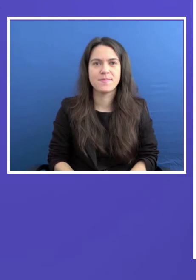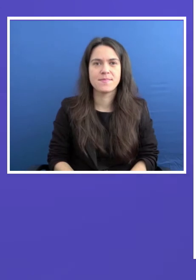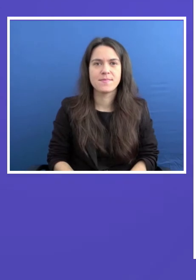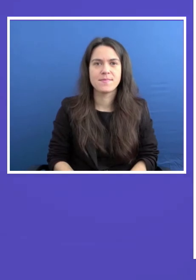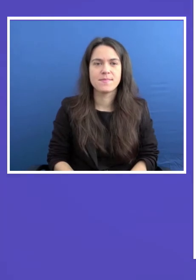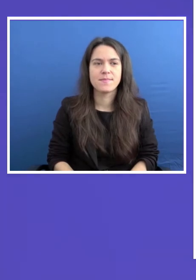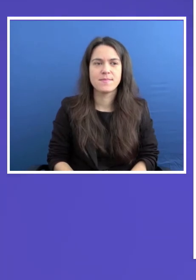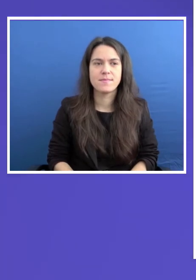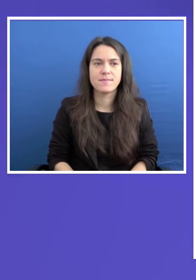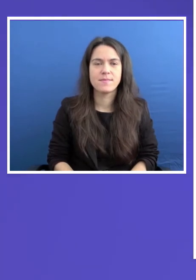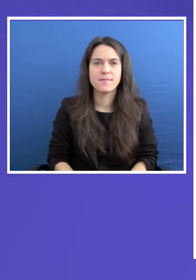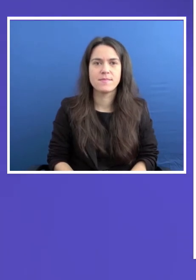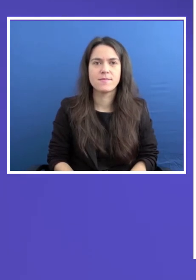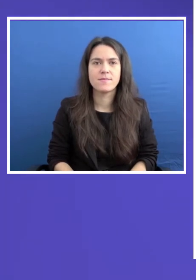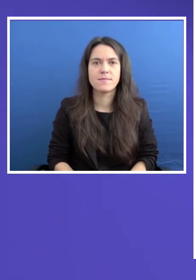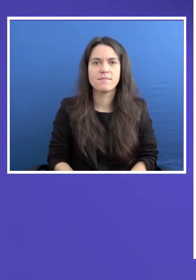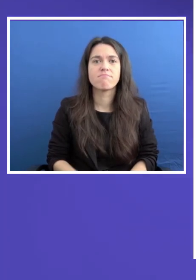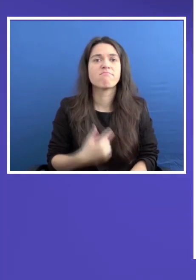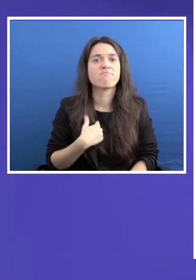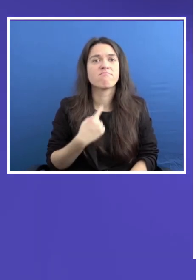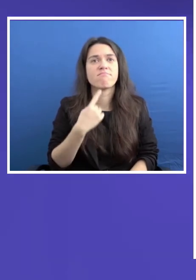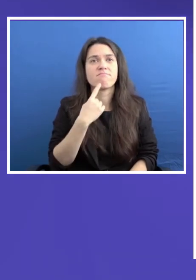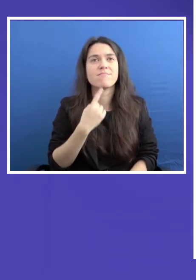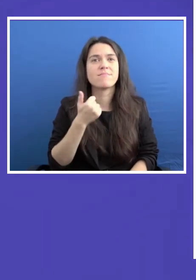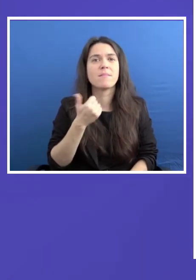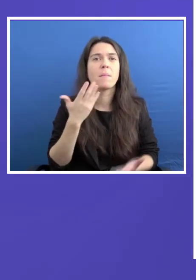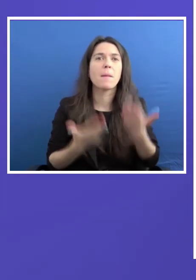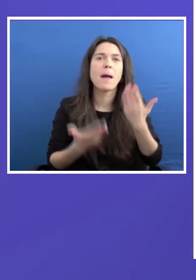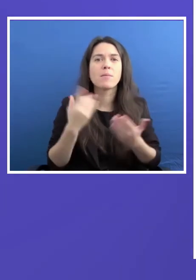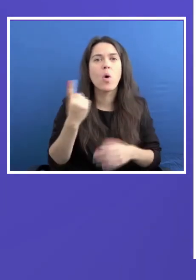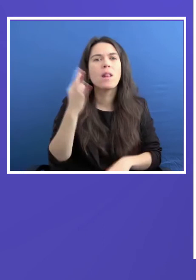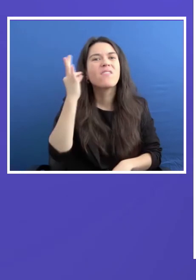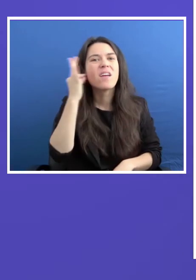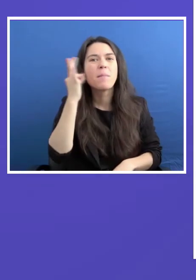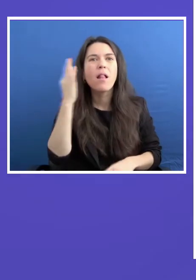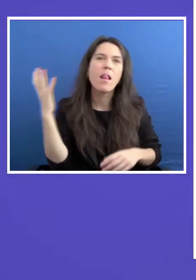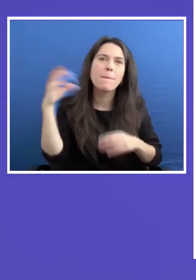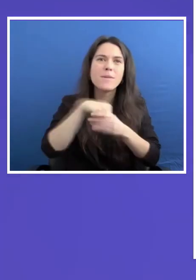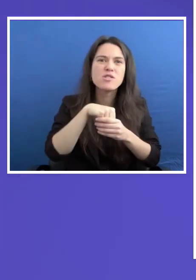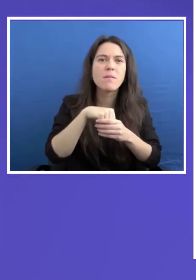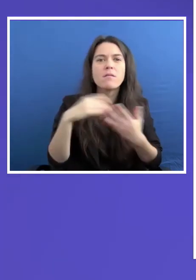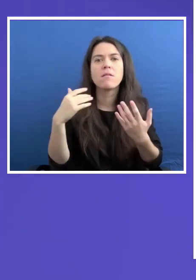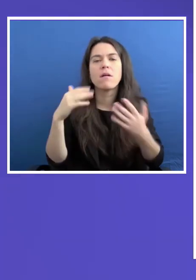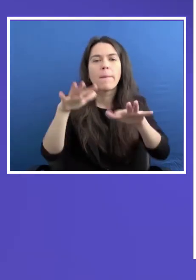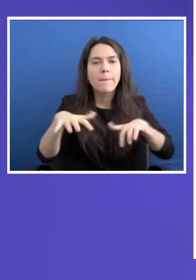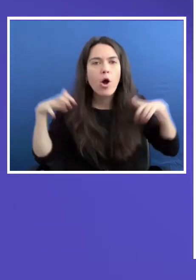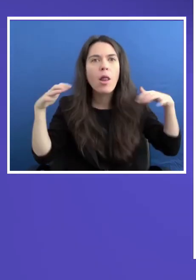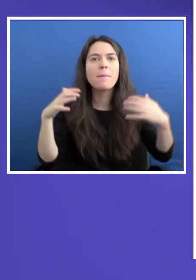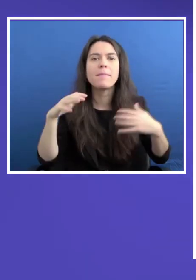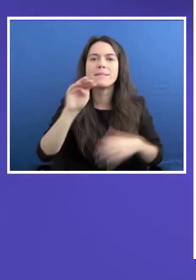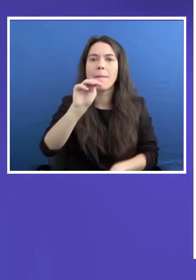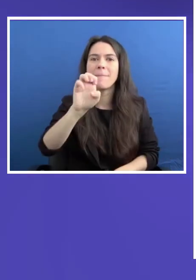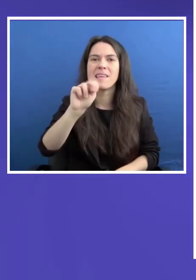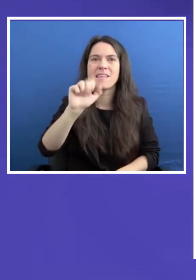have only a female participation in parliaments in the MENA region of